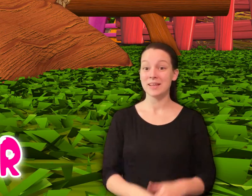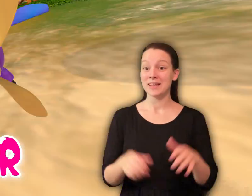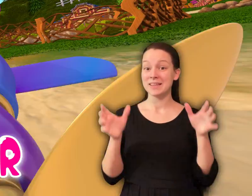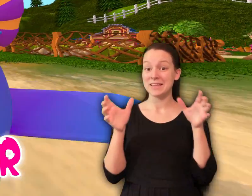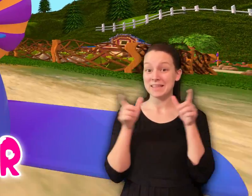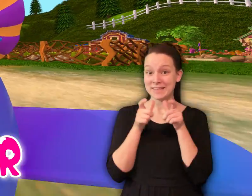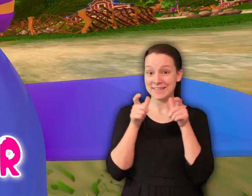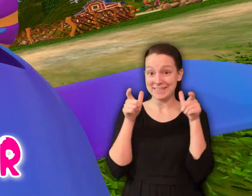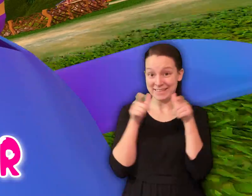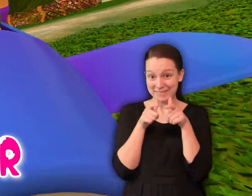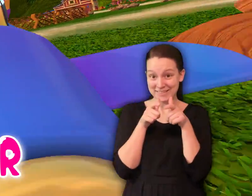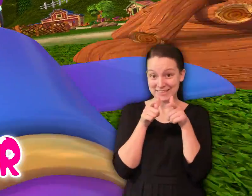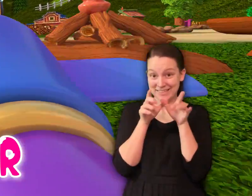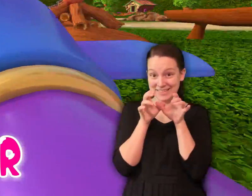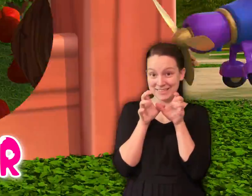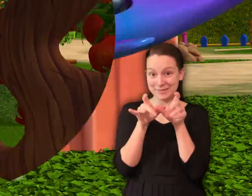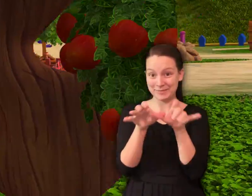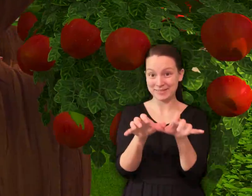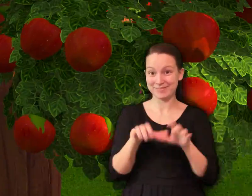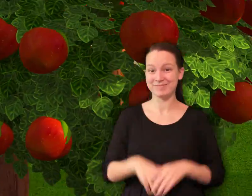the iny wiy